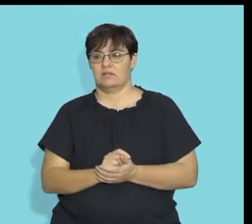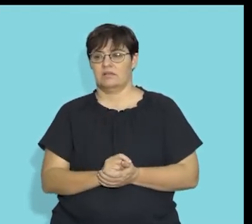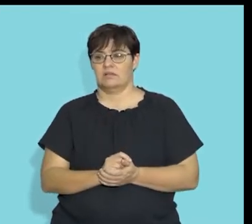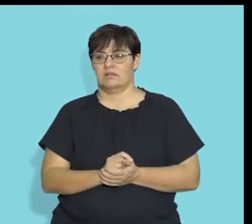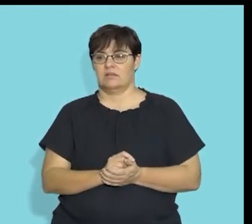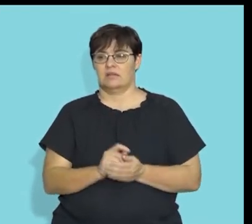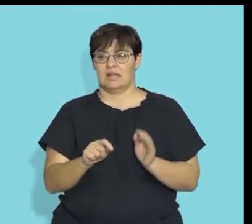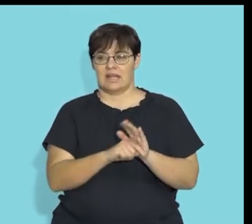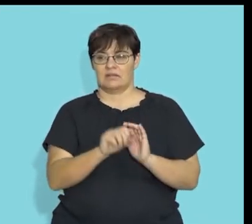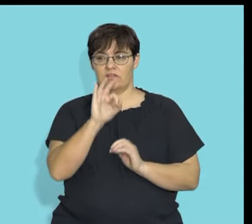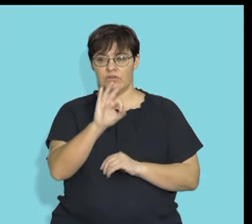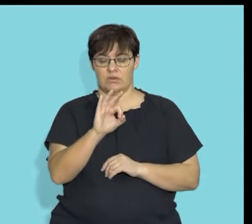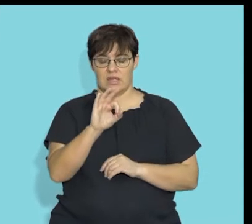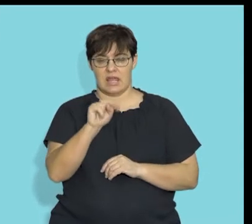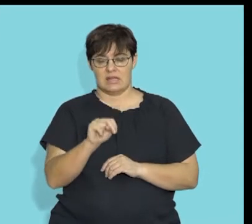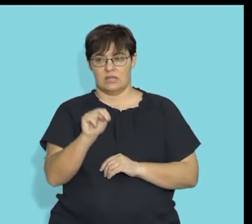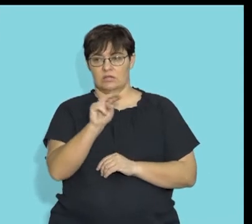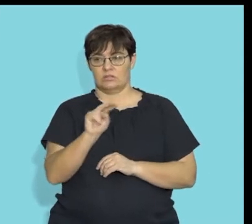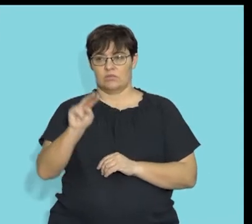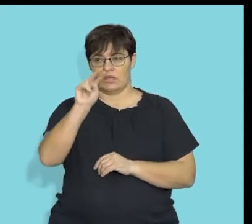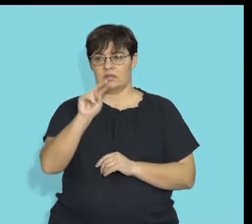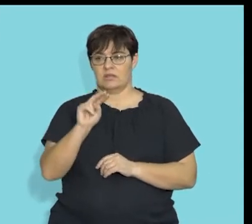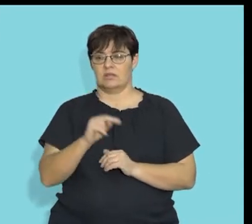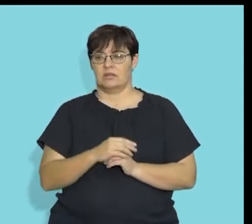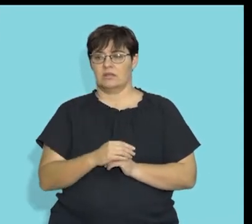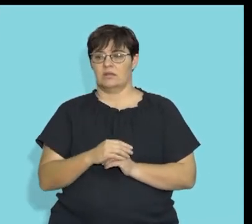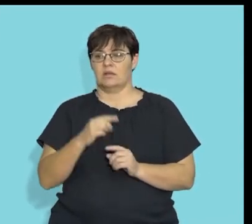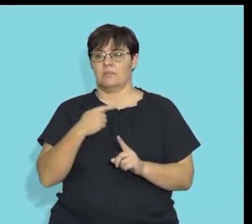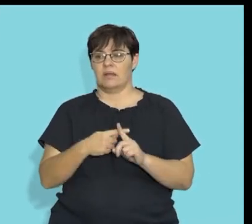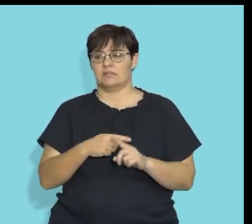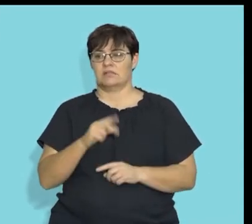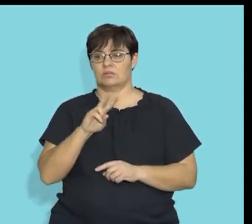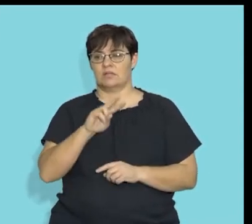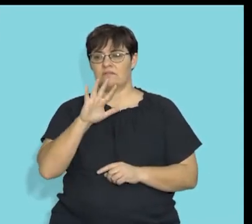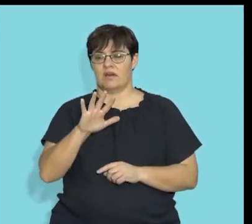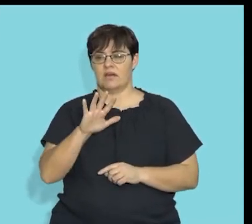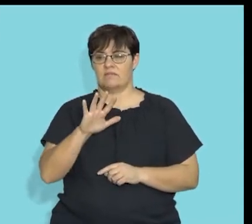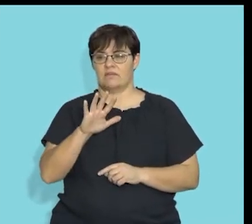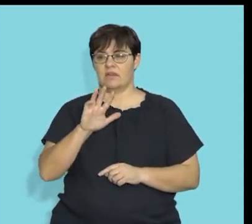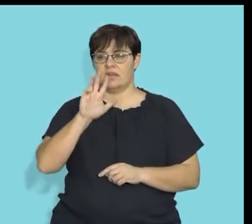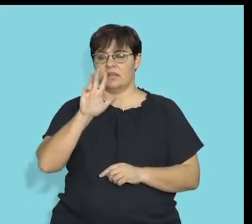is equal to negative 3n squared plus